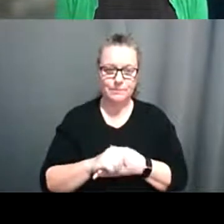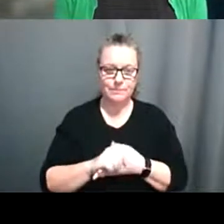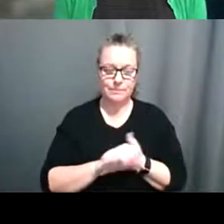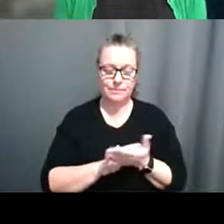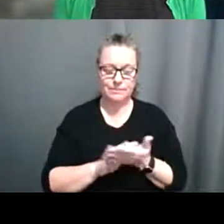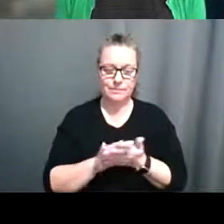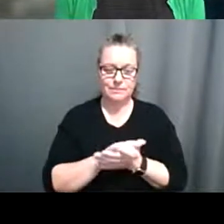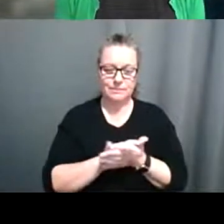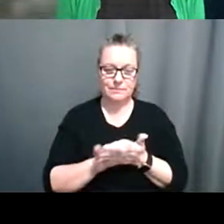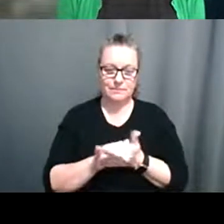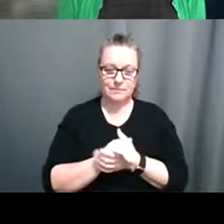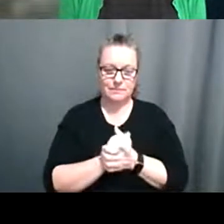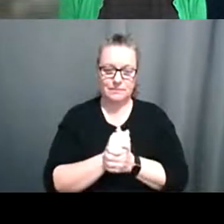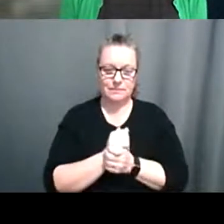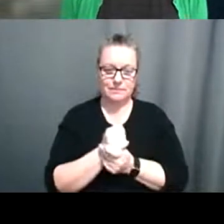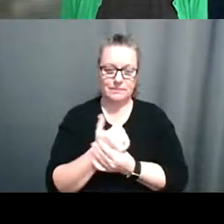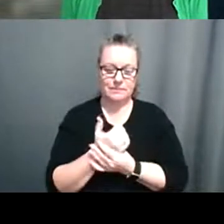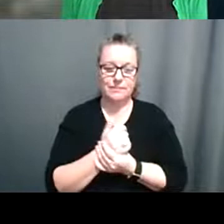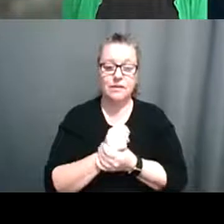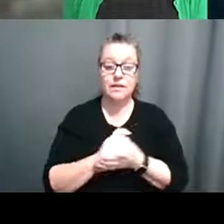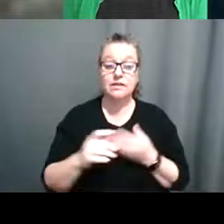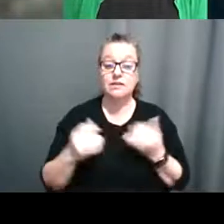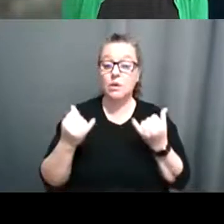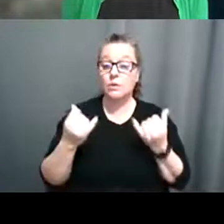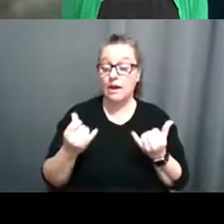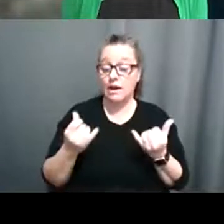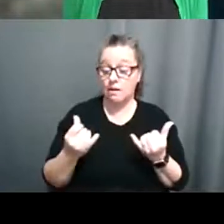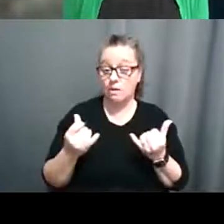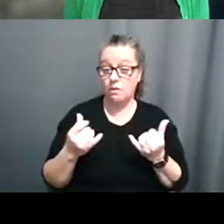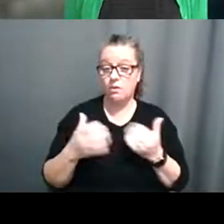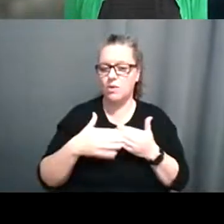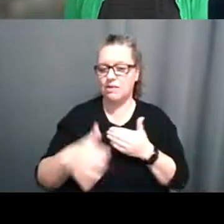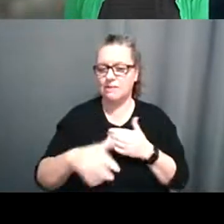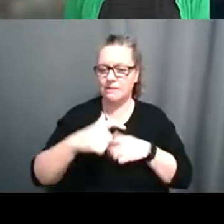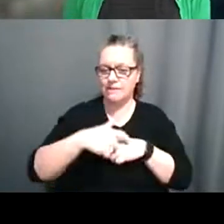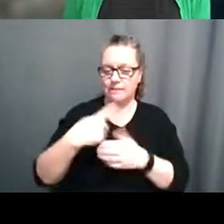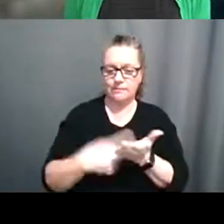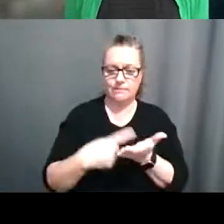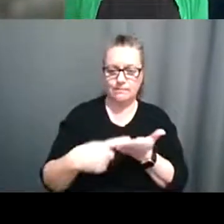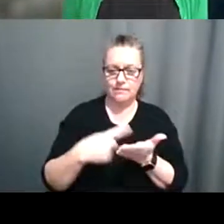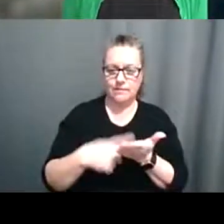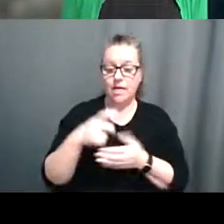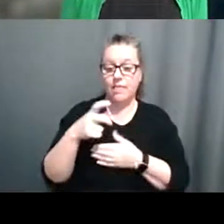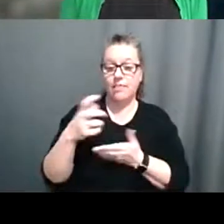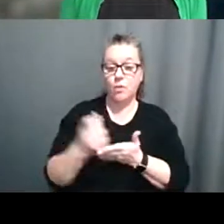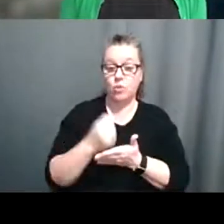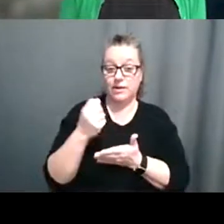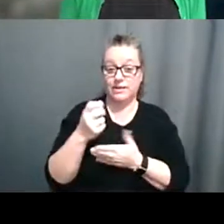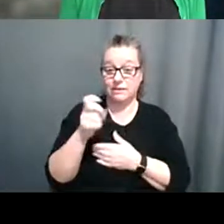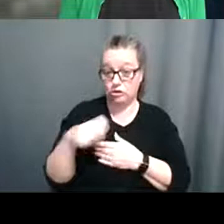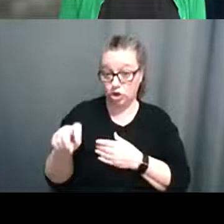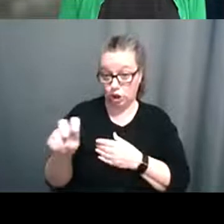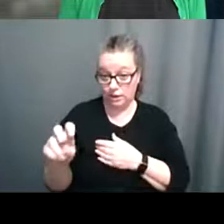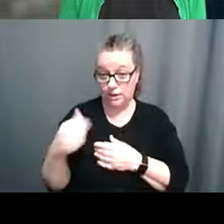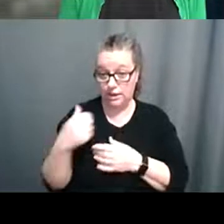All right. So I want to spend the rest of our time talking about the WIN journey. And just a reminder, I'll be taking